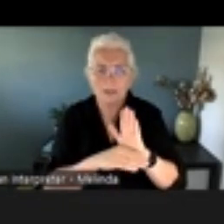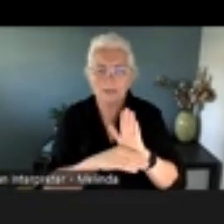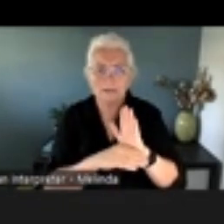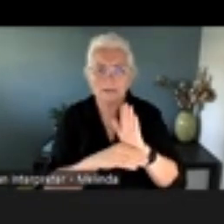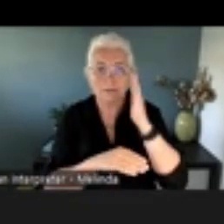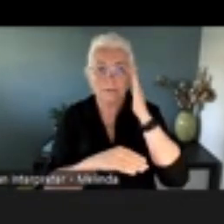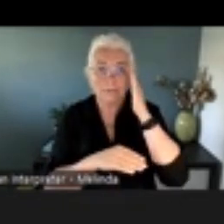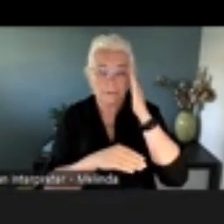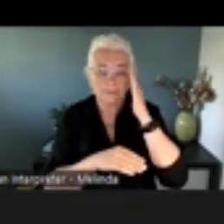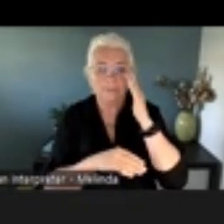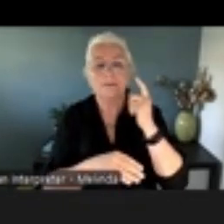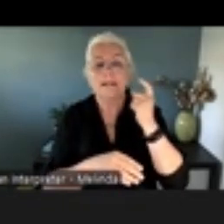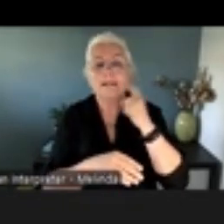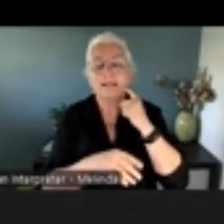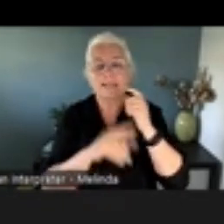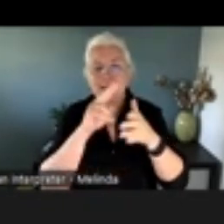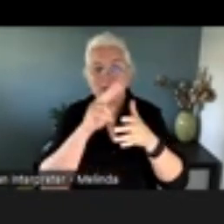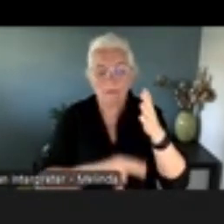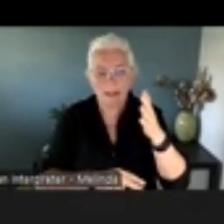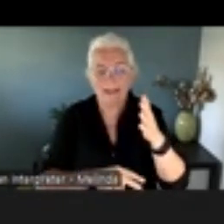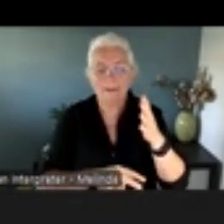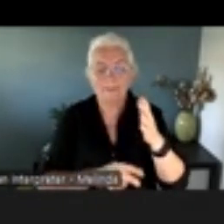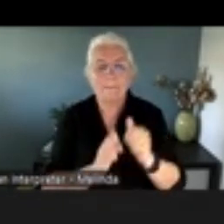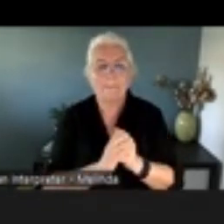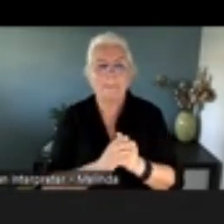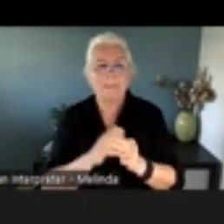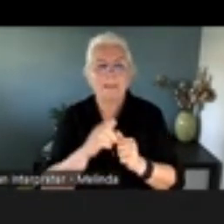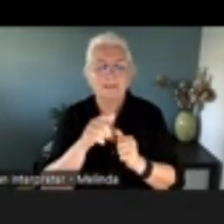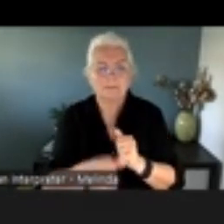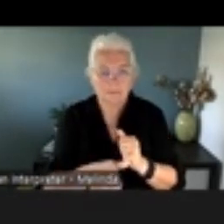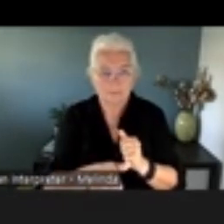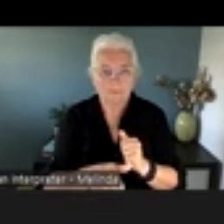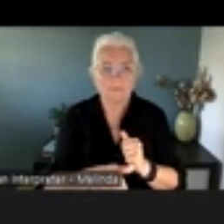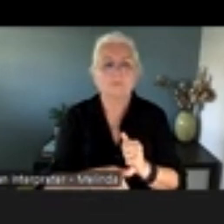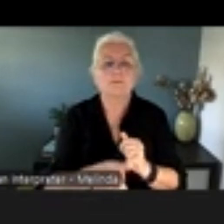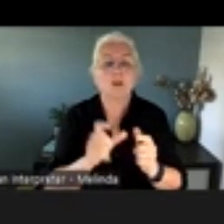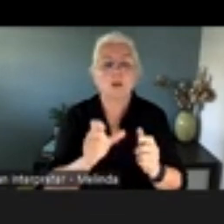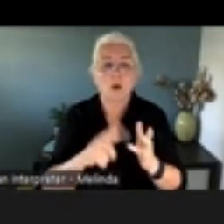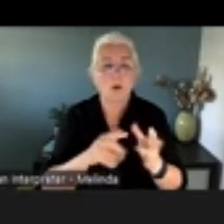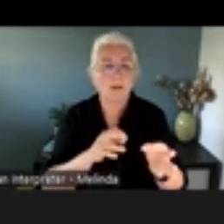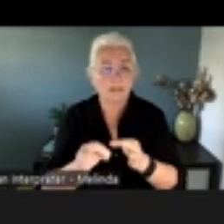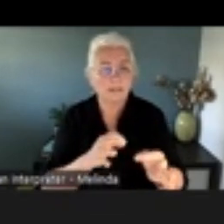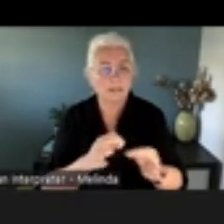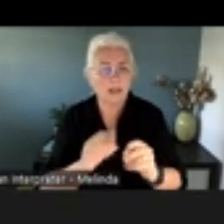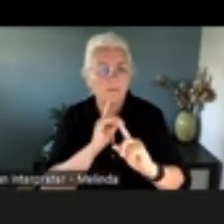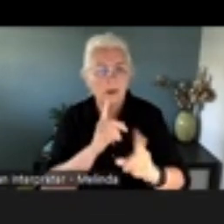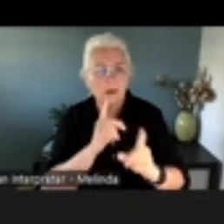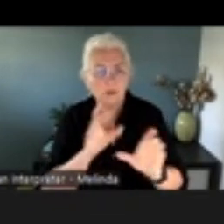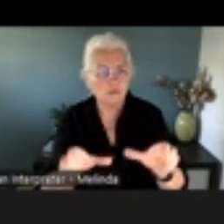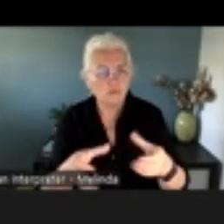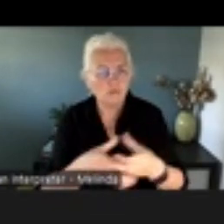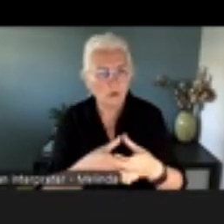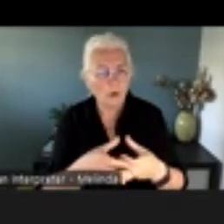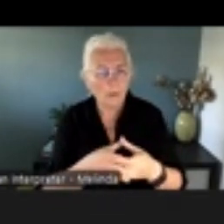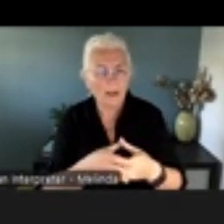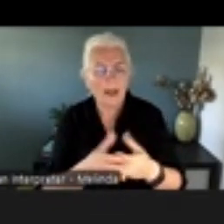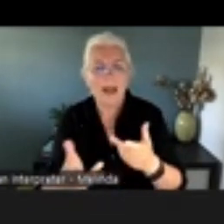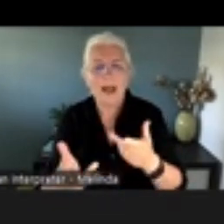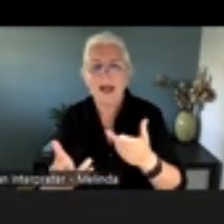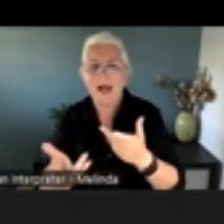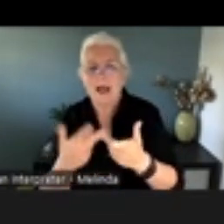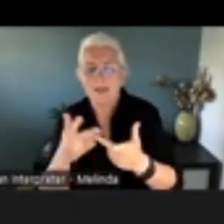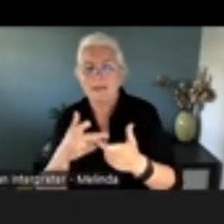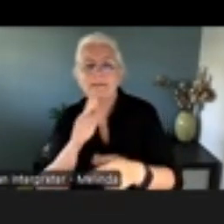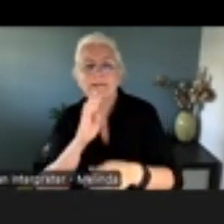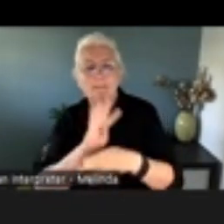read version of the guidelines. And the co-design work with our project advisory group, many of whom are the speakers for today,